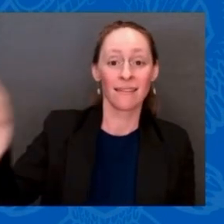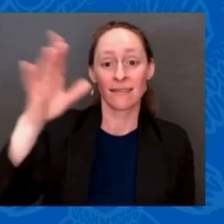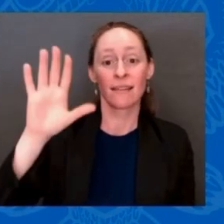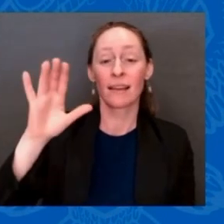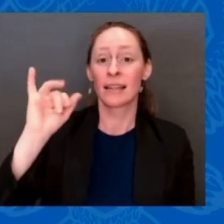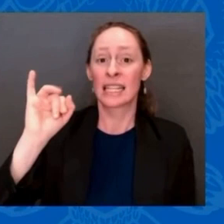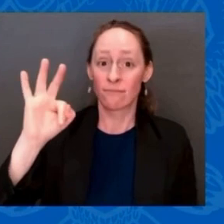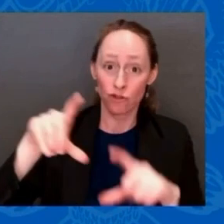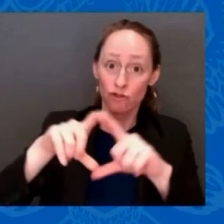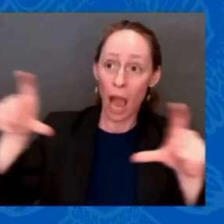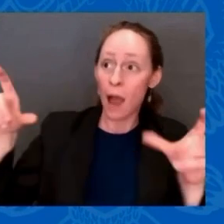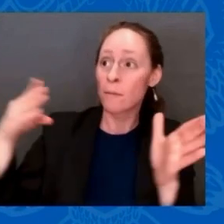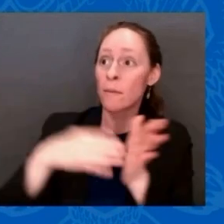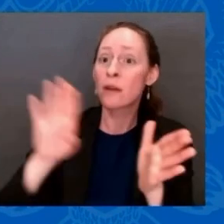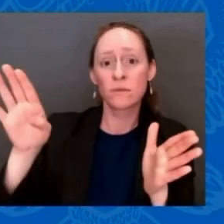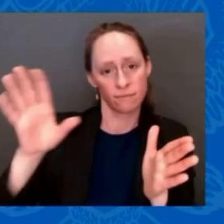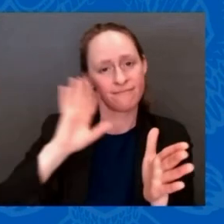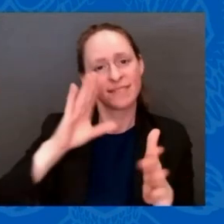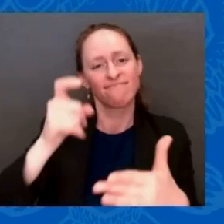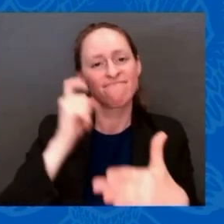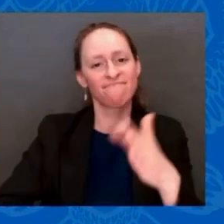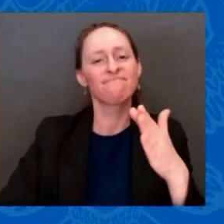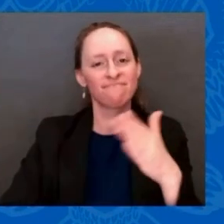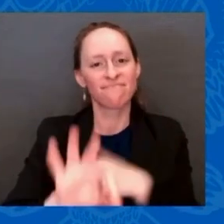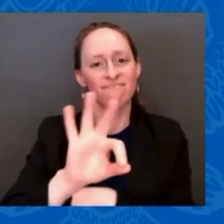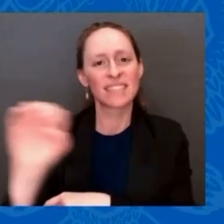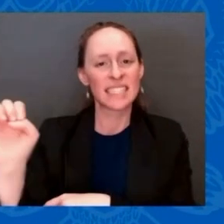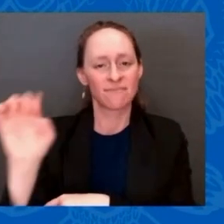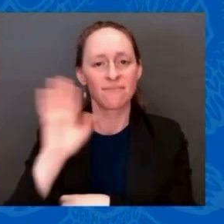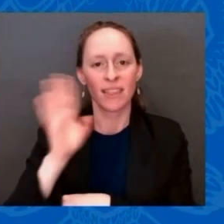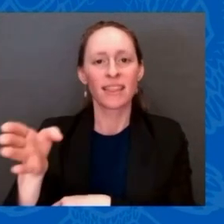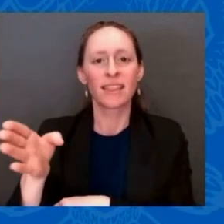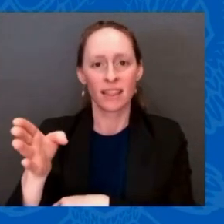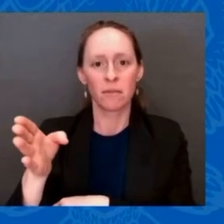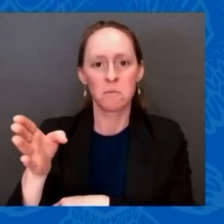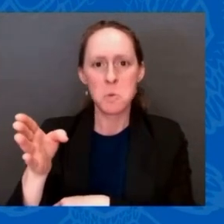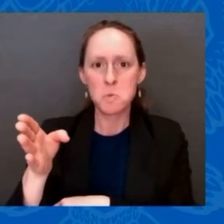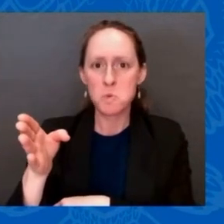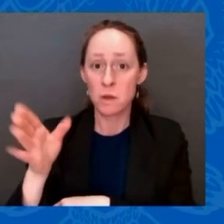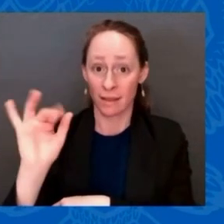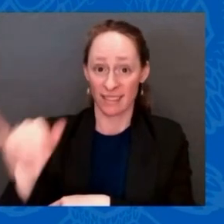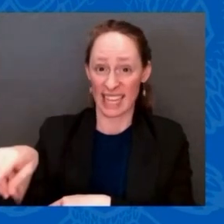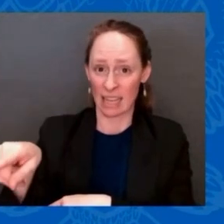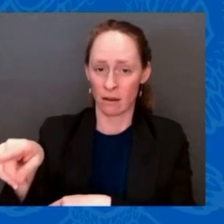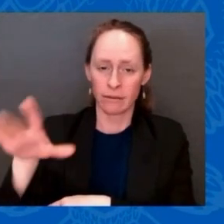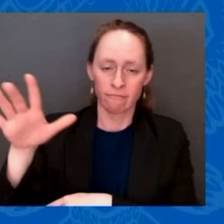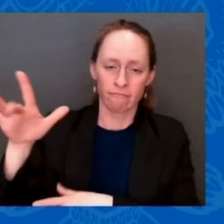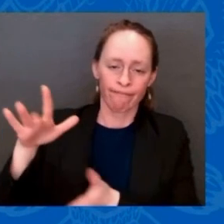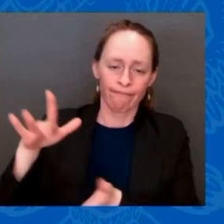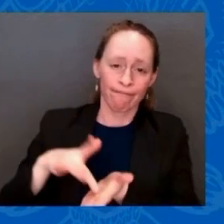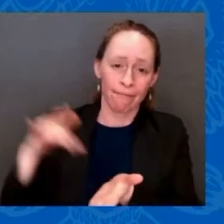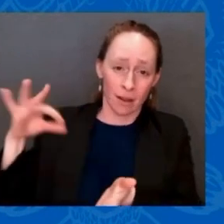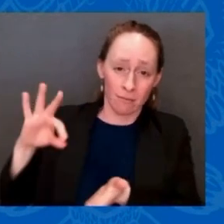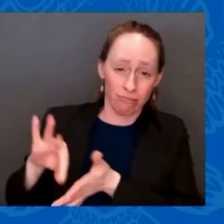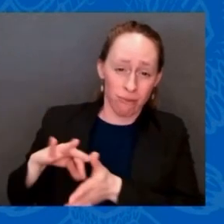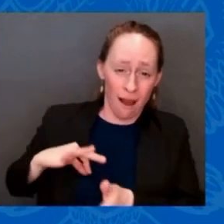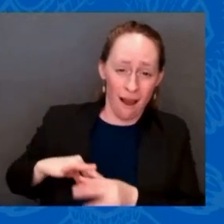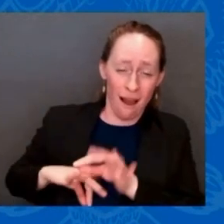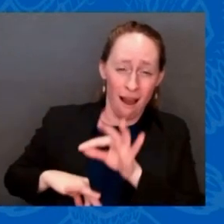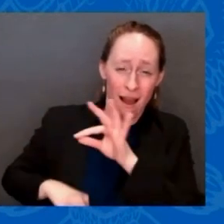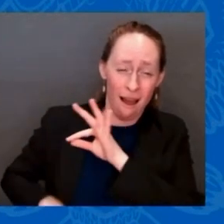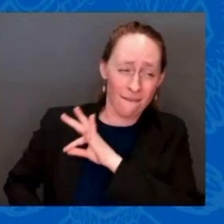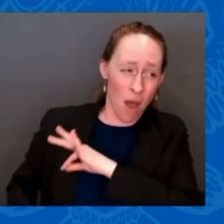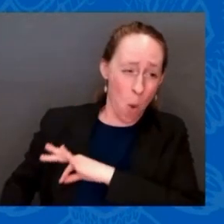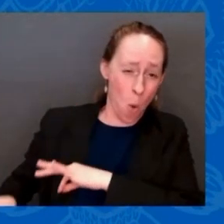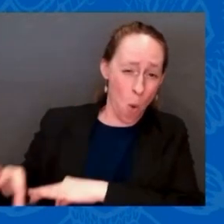$7.7 billion a year on overdraft fees. You overdraft and check, you get a penalty. It's one of the leading bank